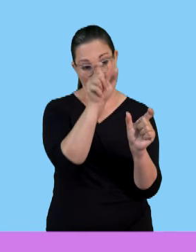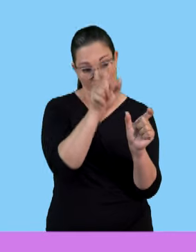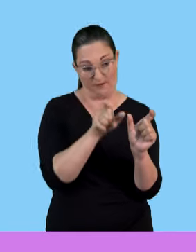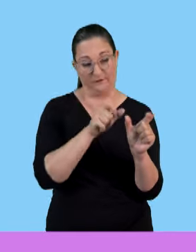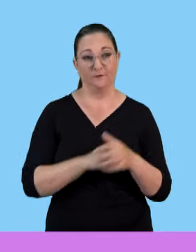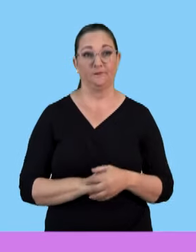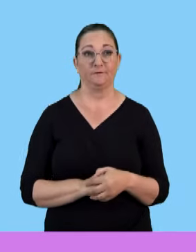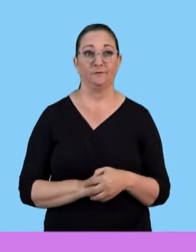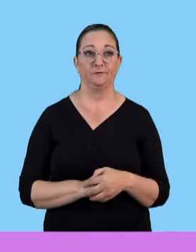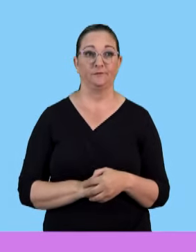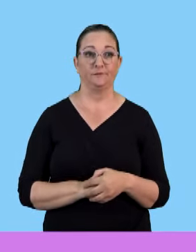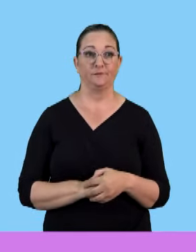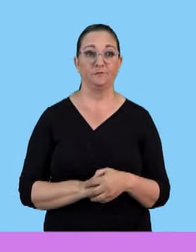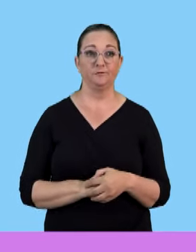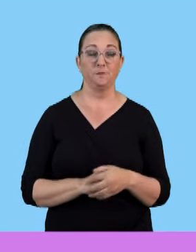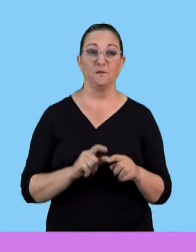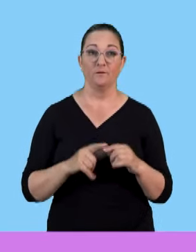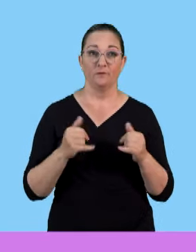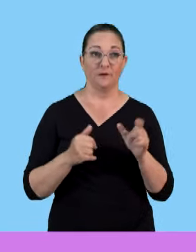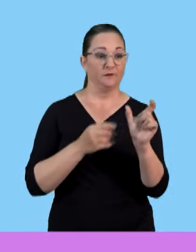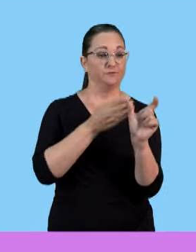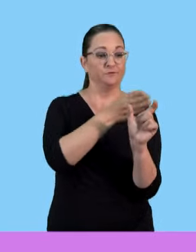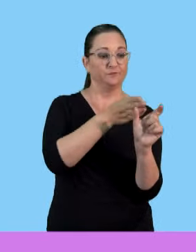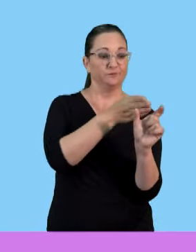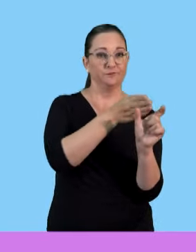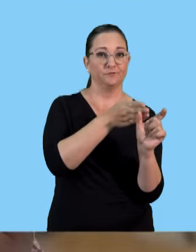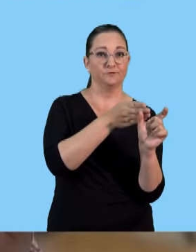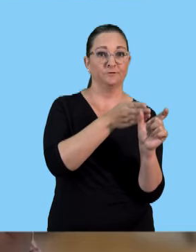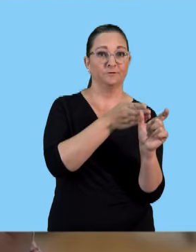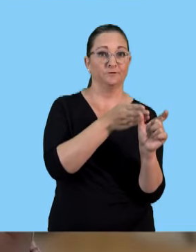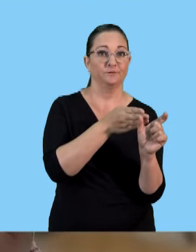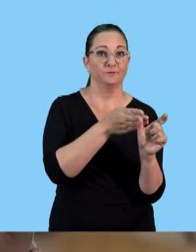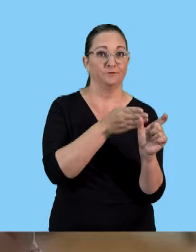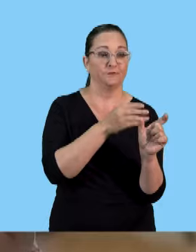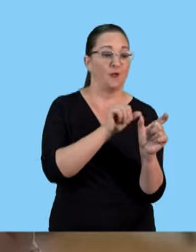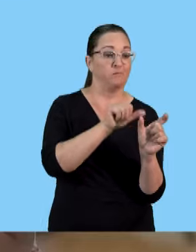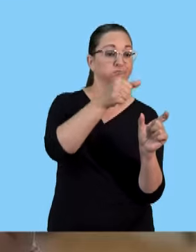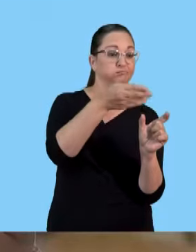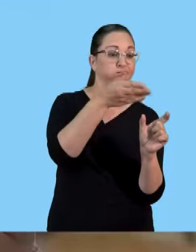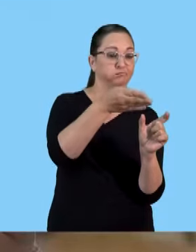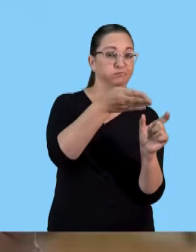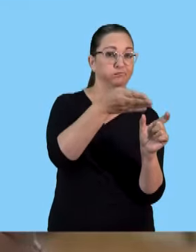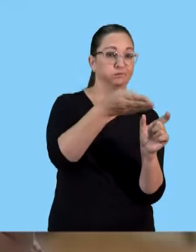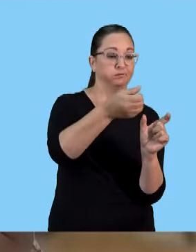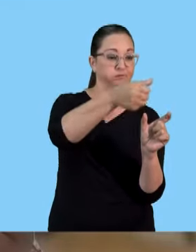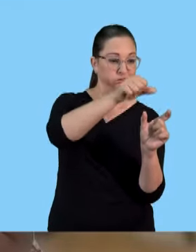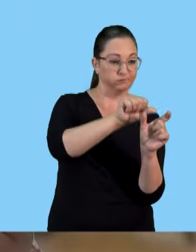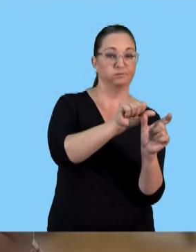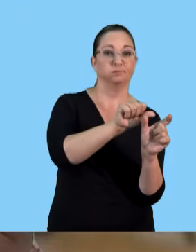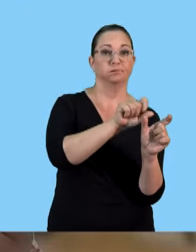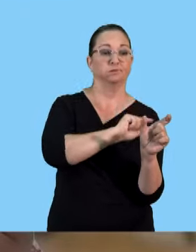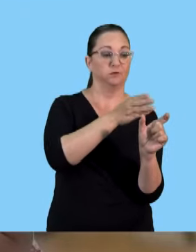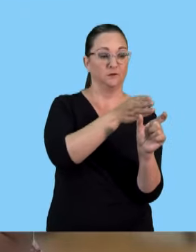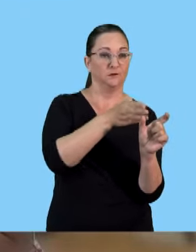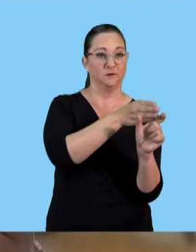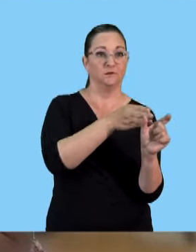ones on our right. So now, because this is a sliding scale, meaning it's a continuation from what is given from above, we are going to